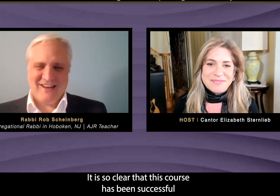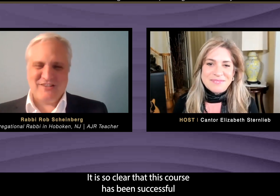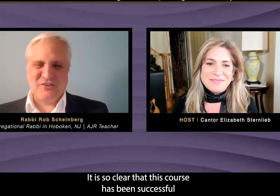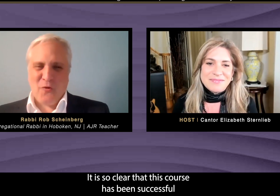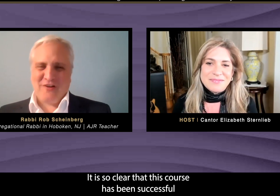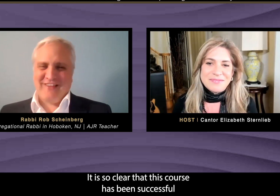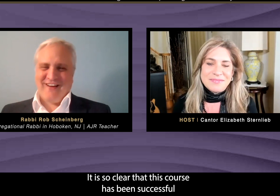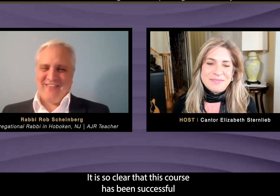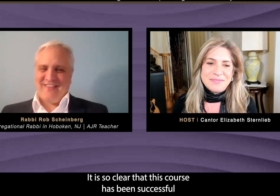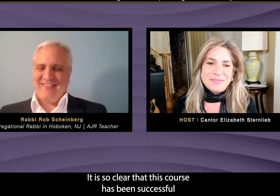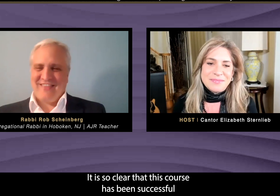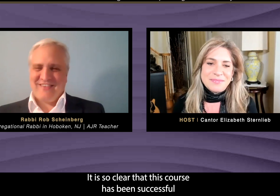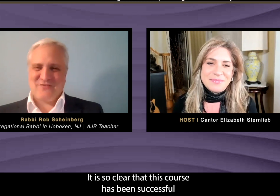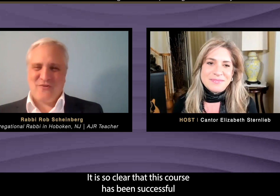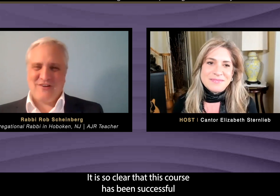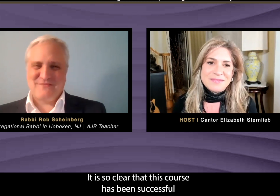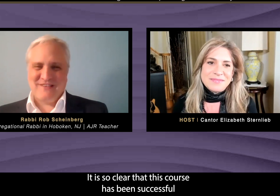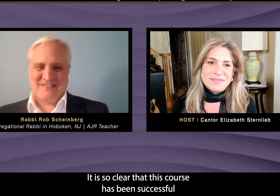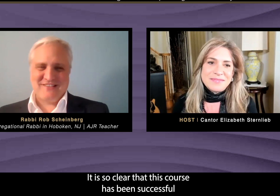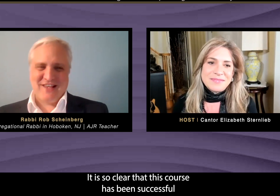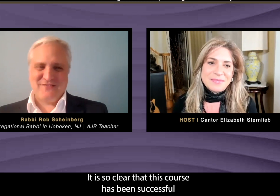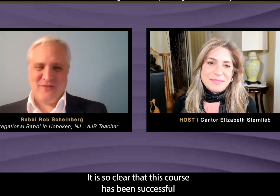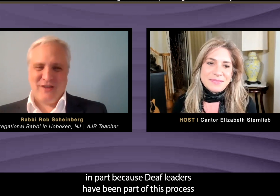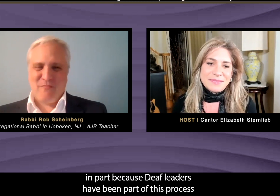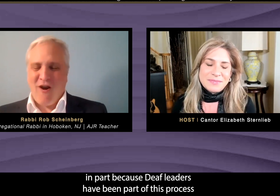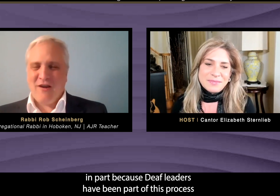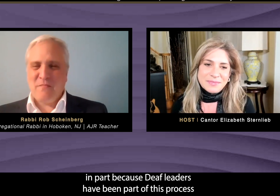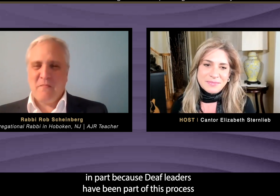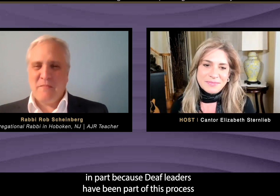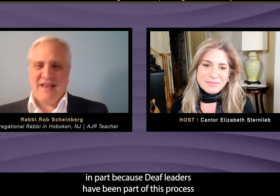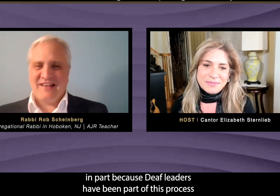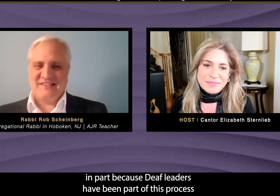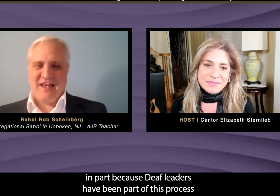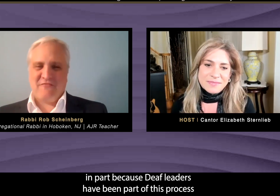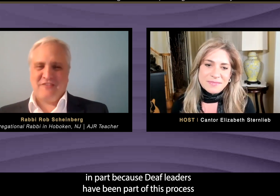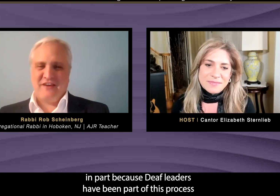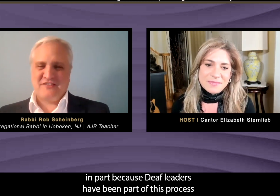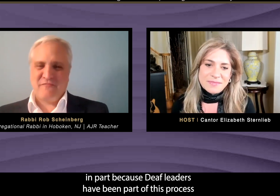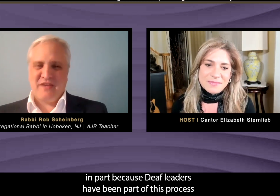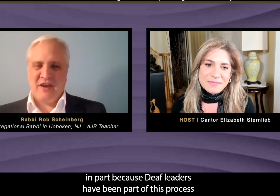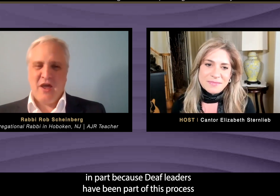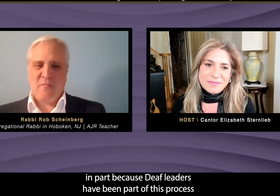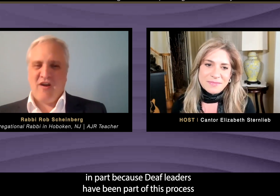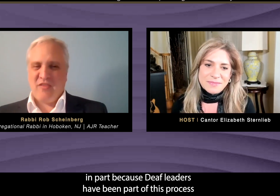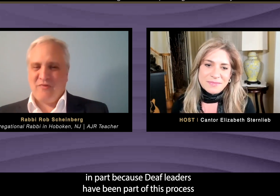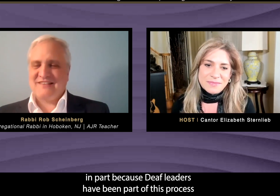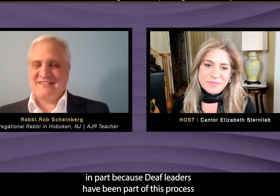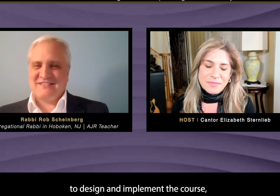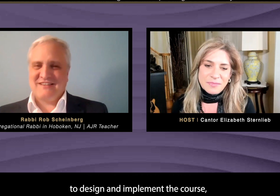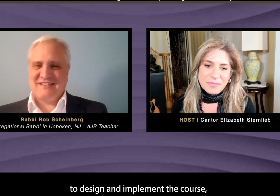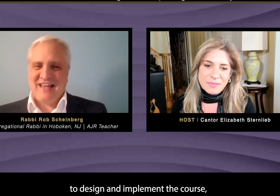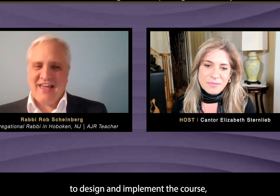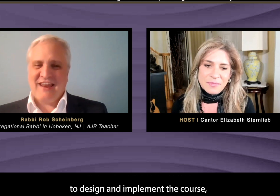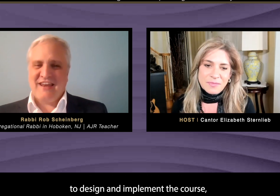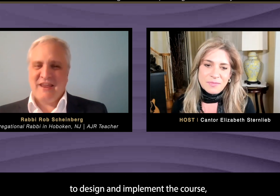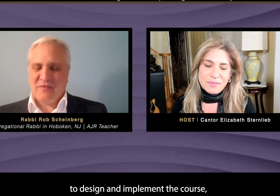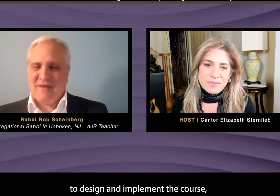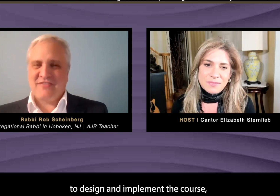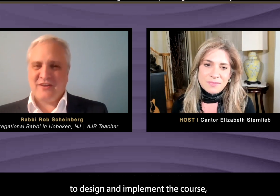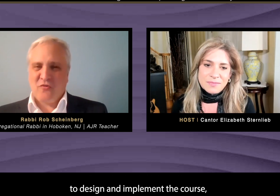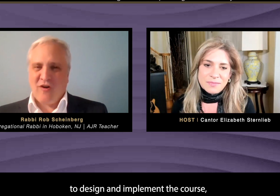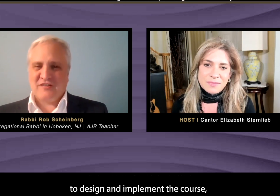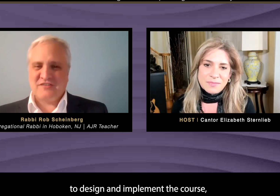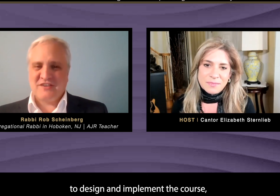It is so clear that this course has been successful, in part because deaf leaders have been part of the process to design